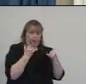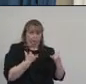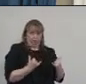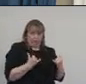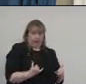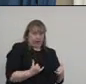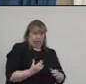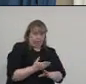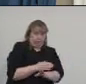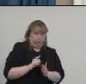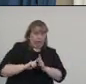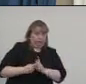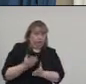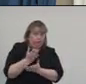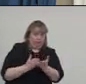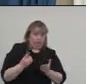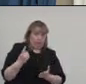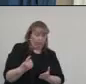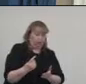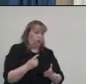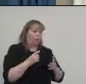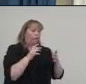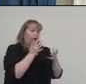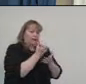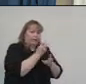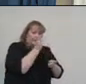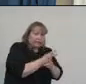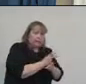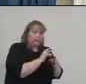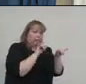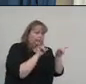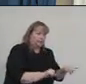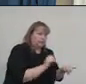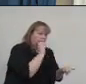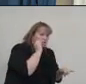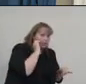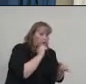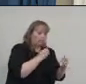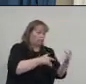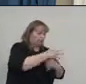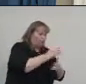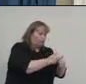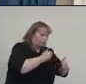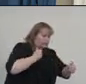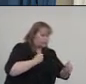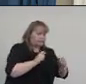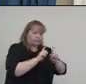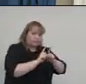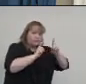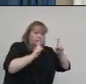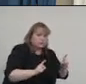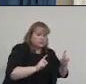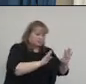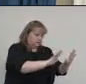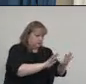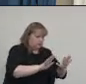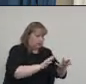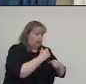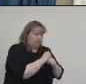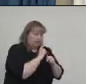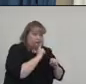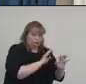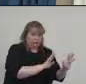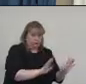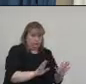employees that are currently being paid, but these business properties are not open, call center type employees to train and help them get onto